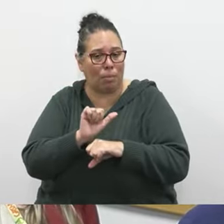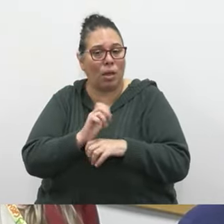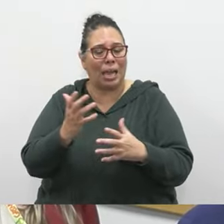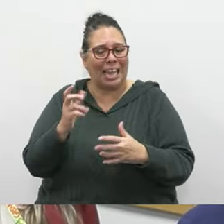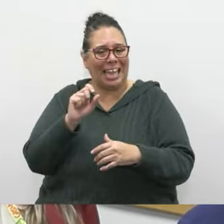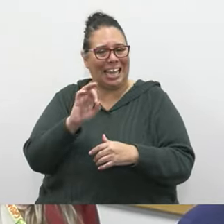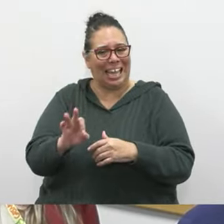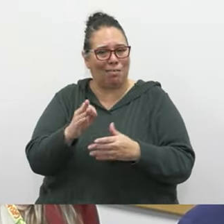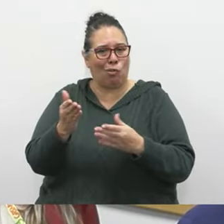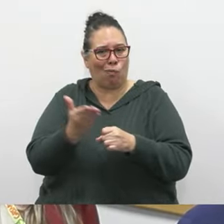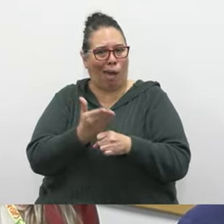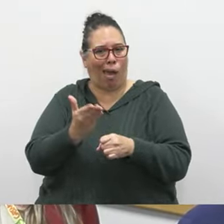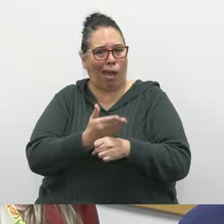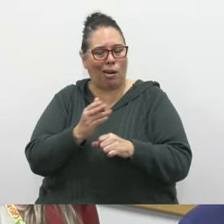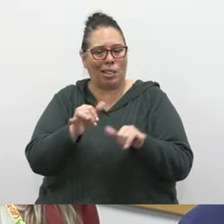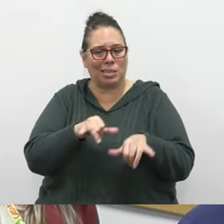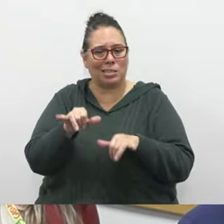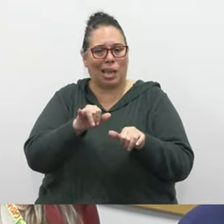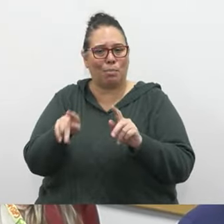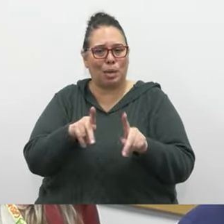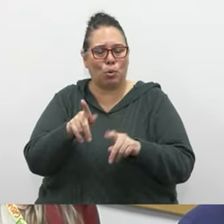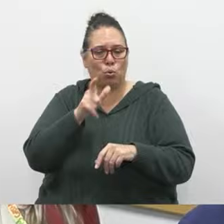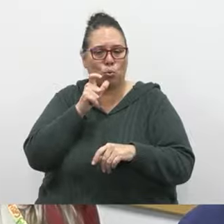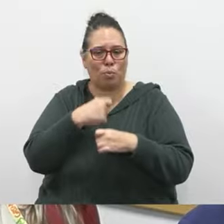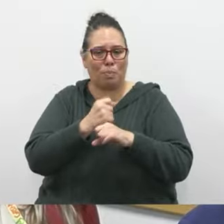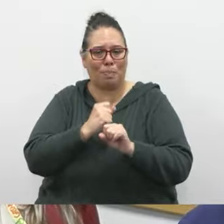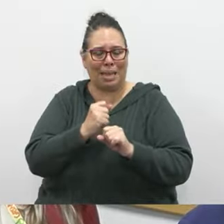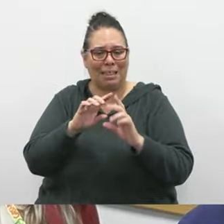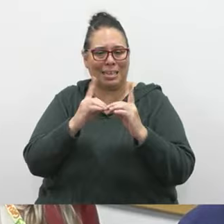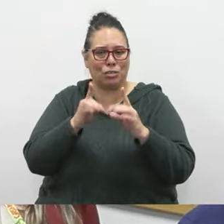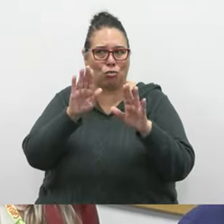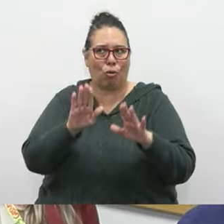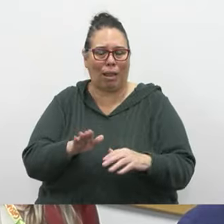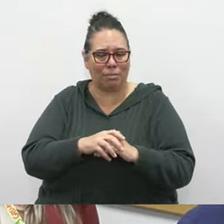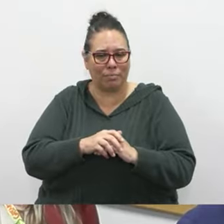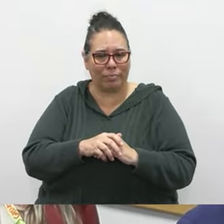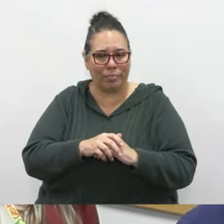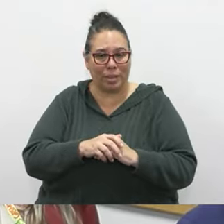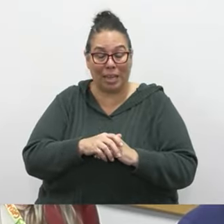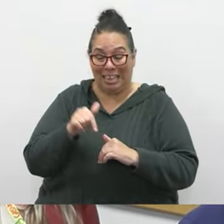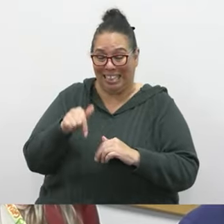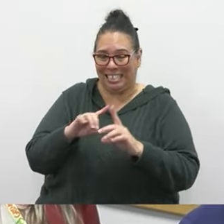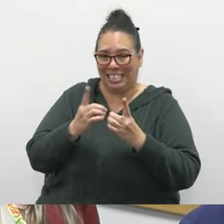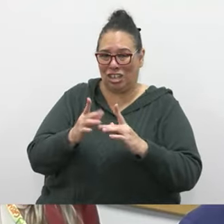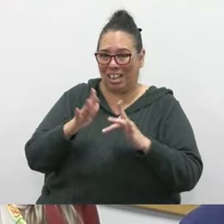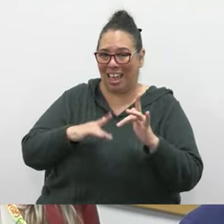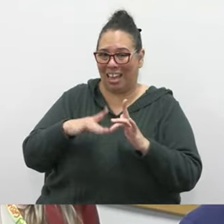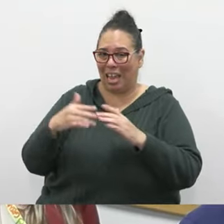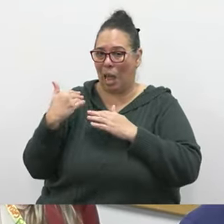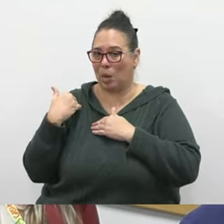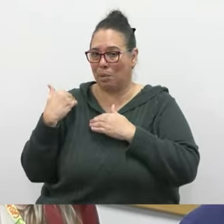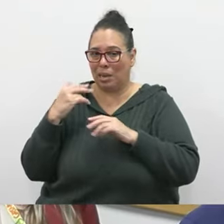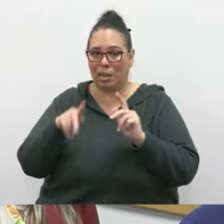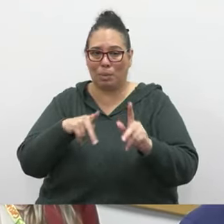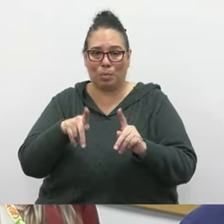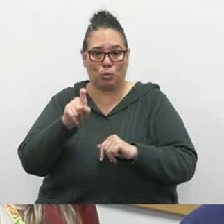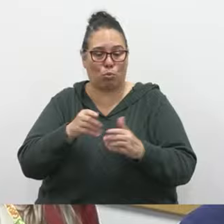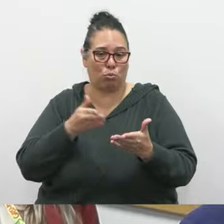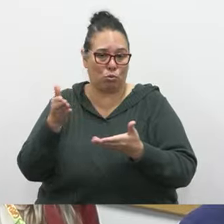the same people who helped make the district great and what it is today? The district is lacking in accountability to the people it is supposed to